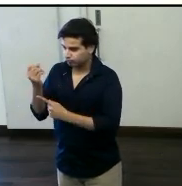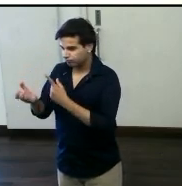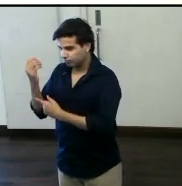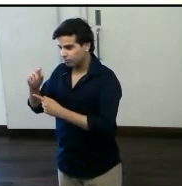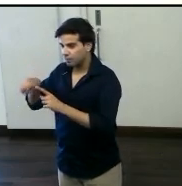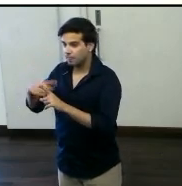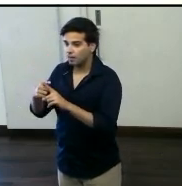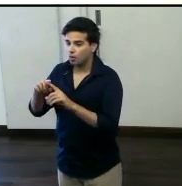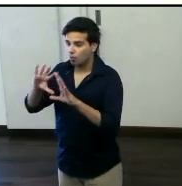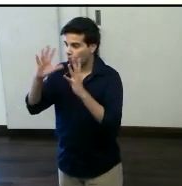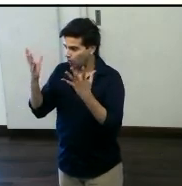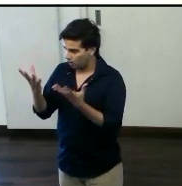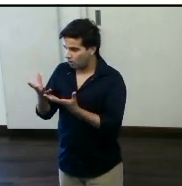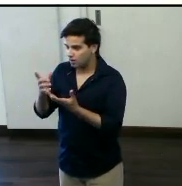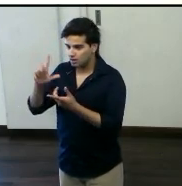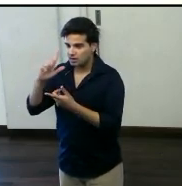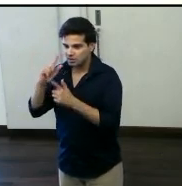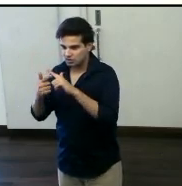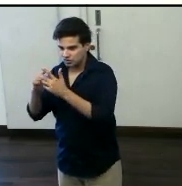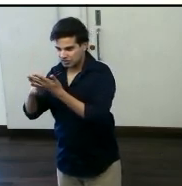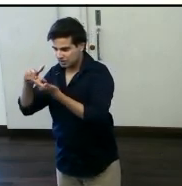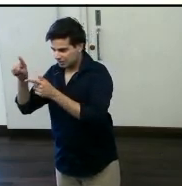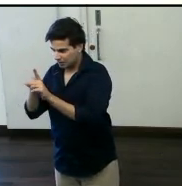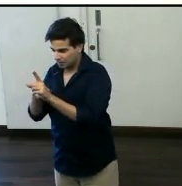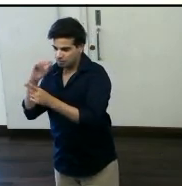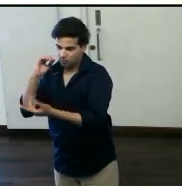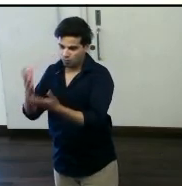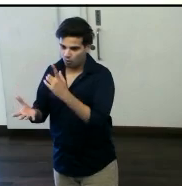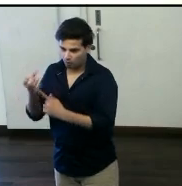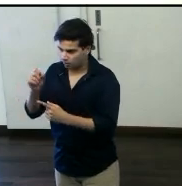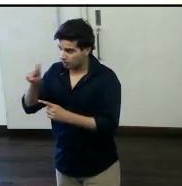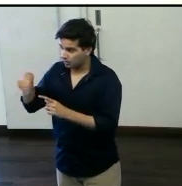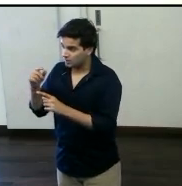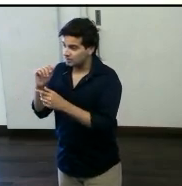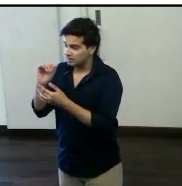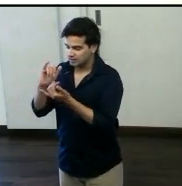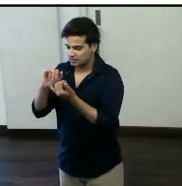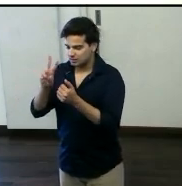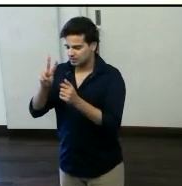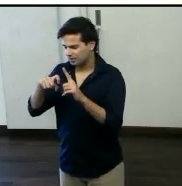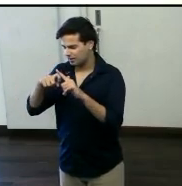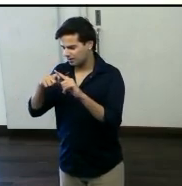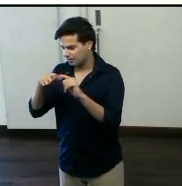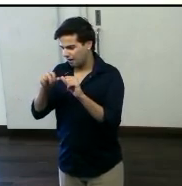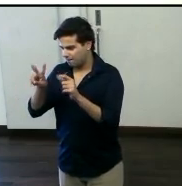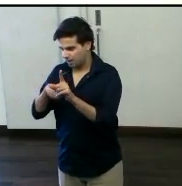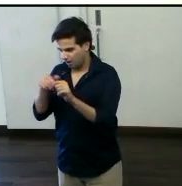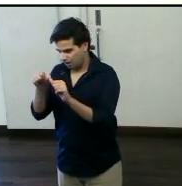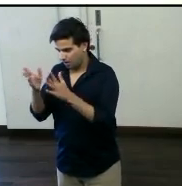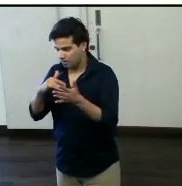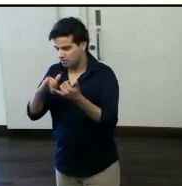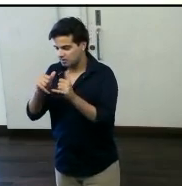World Literary Prize. She also curates Kavya Sanjay, a community poetic